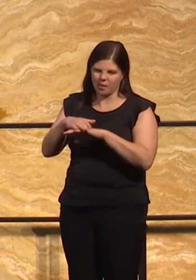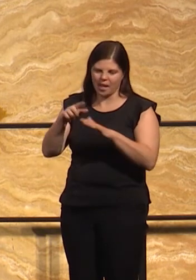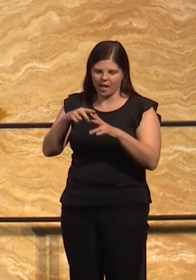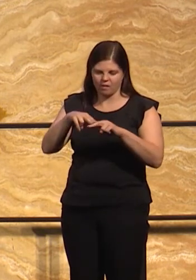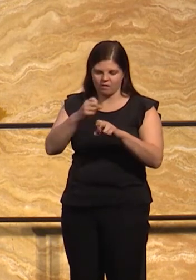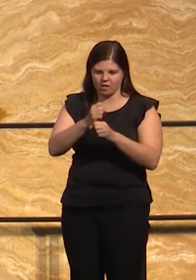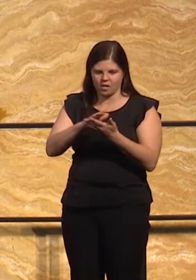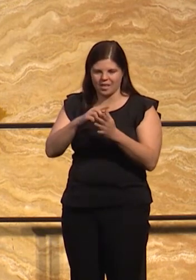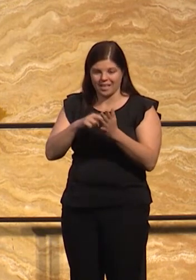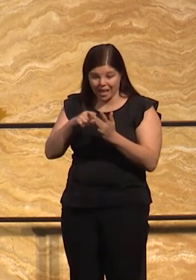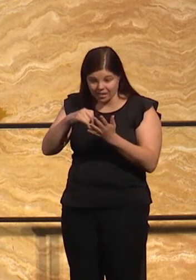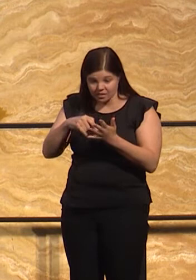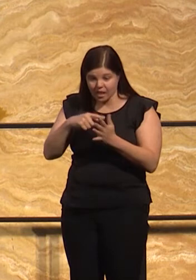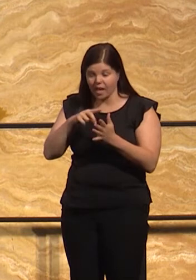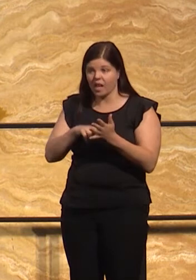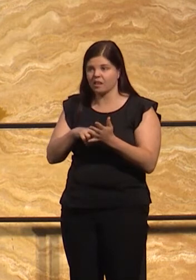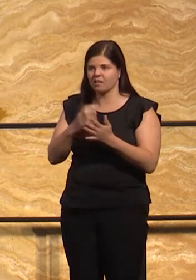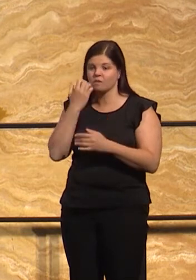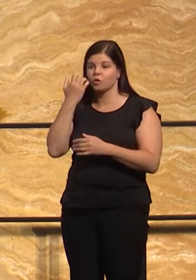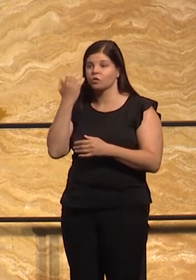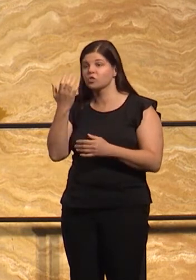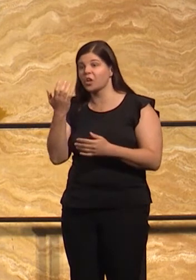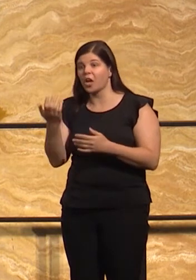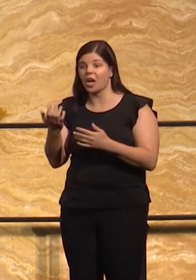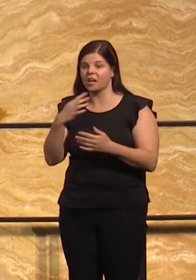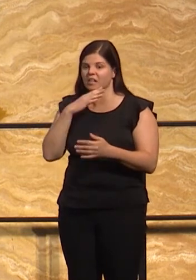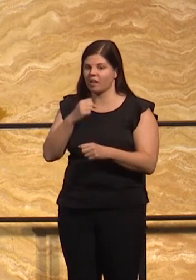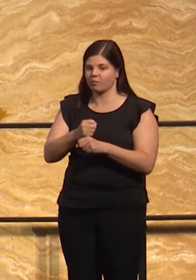talking about some kind of future government that is led by the Taliban?